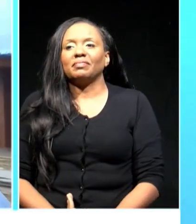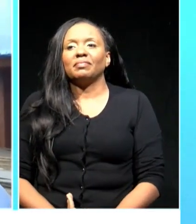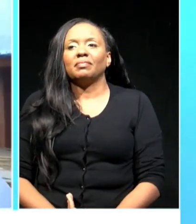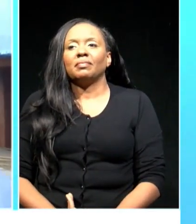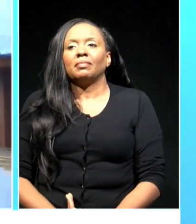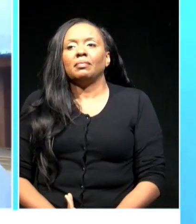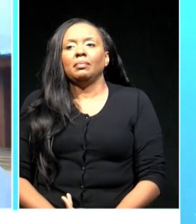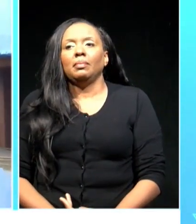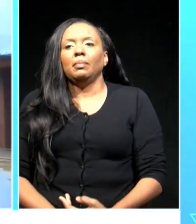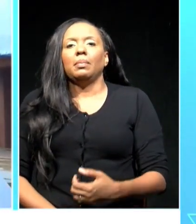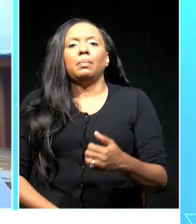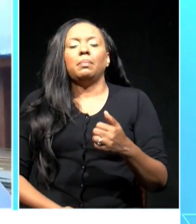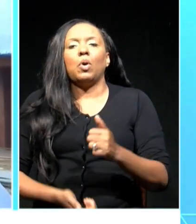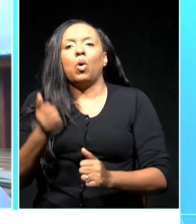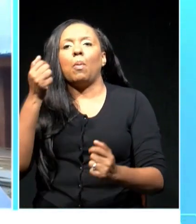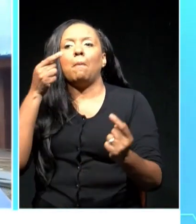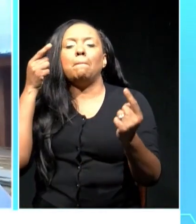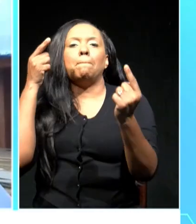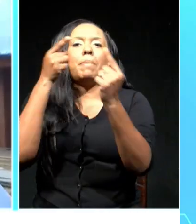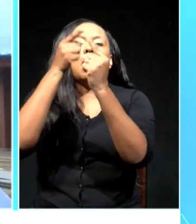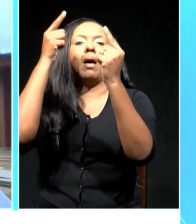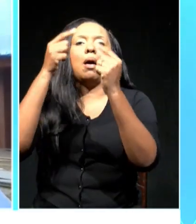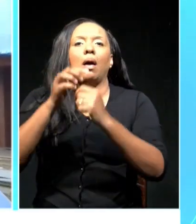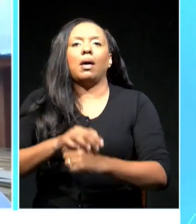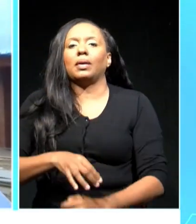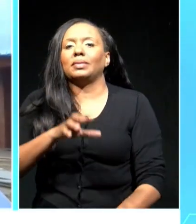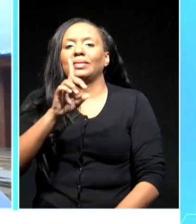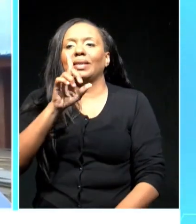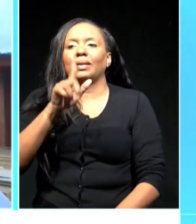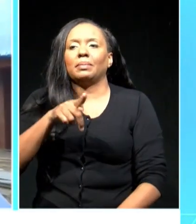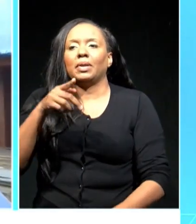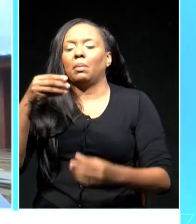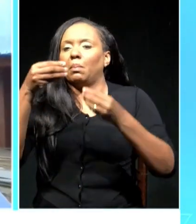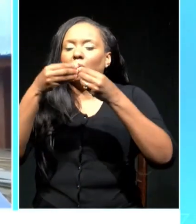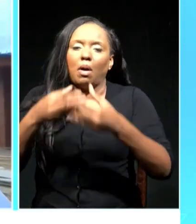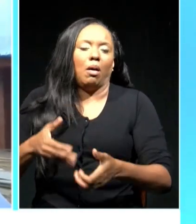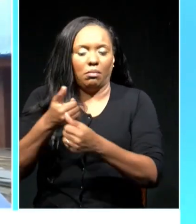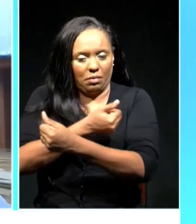defeat of the Democratic Labour Party once again. That is the highlight.